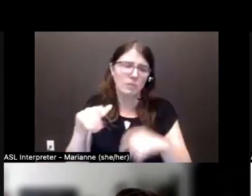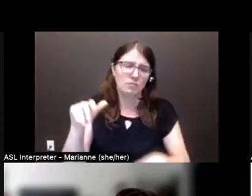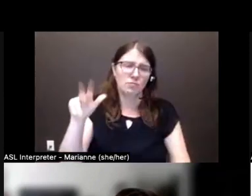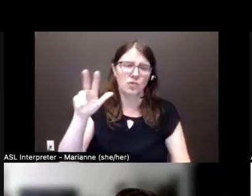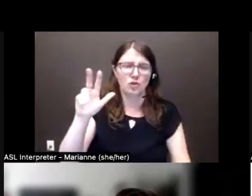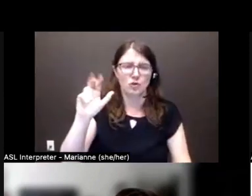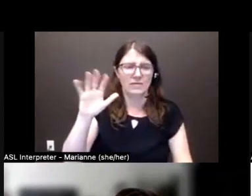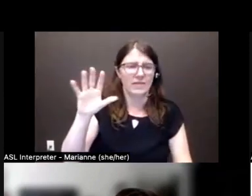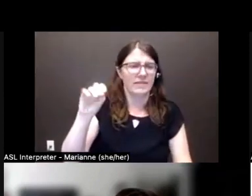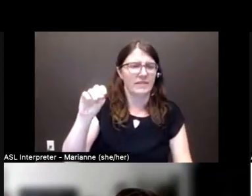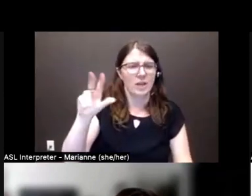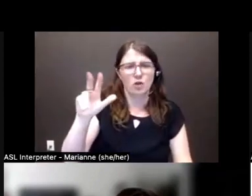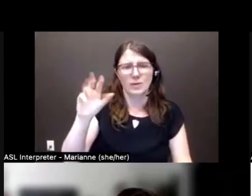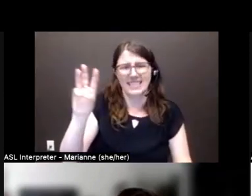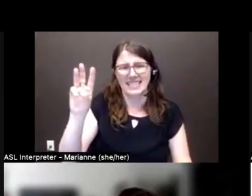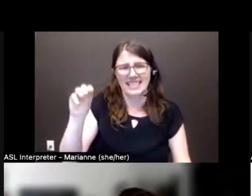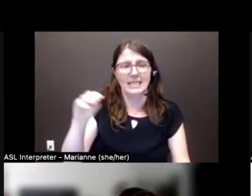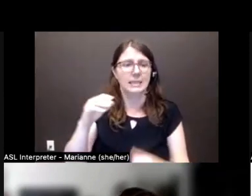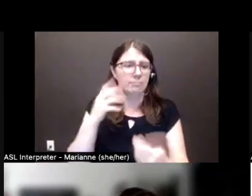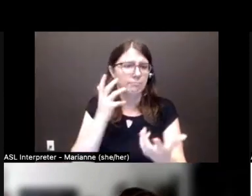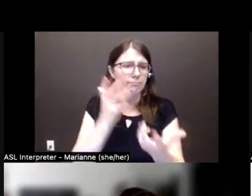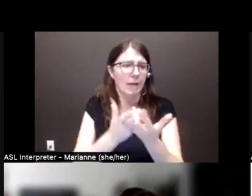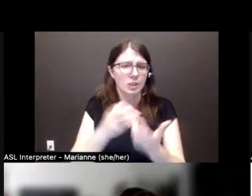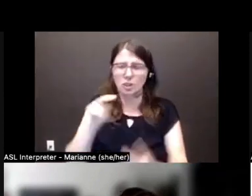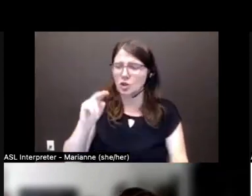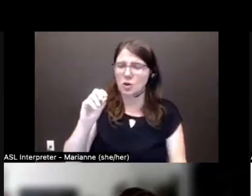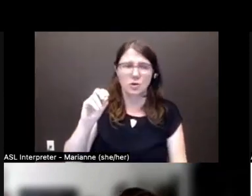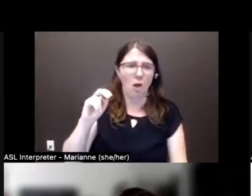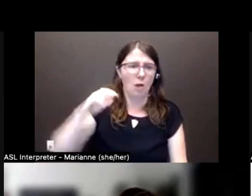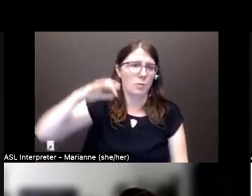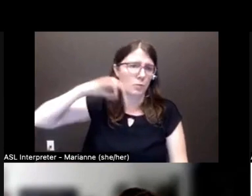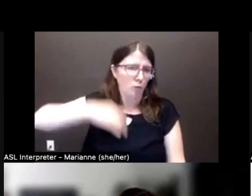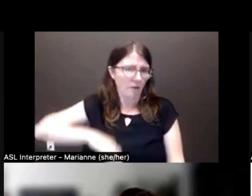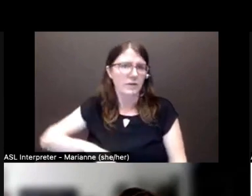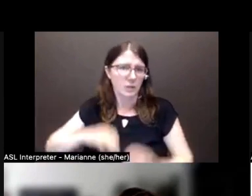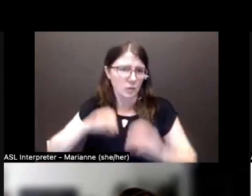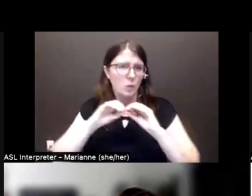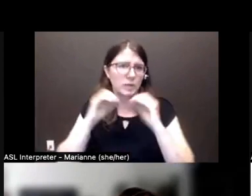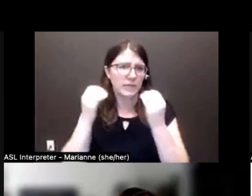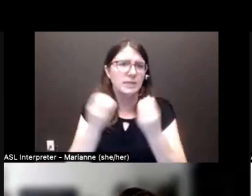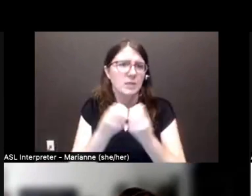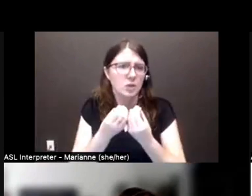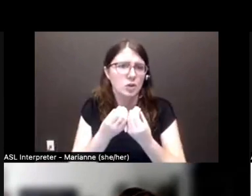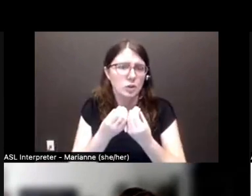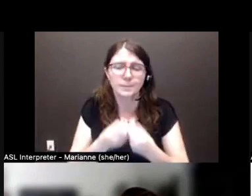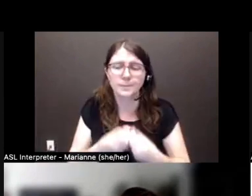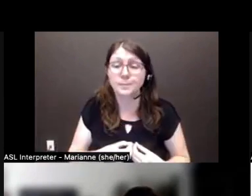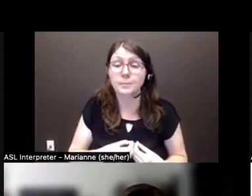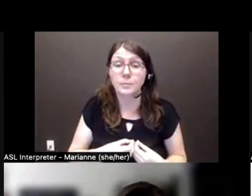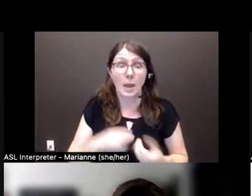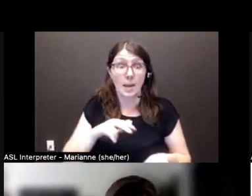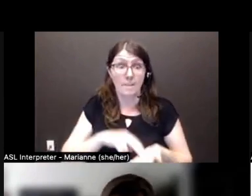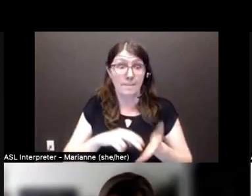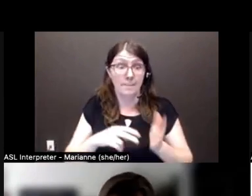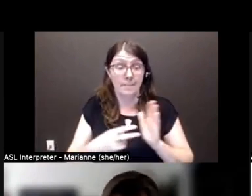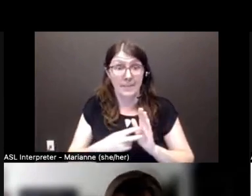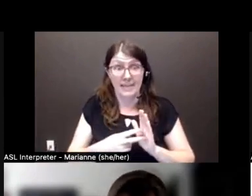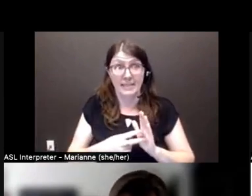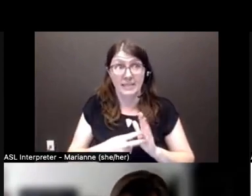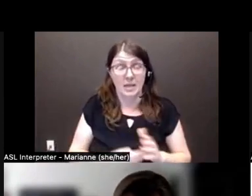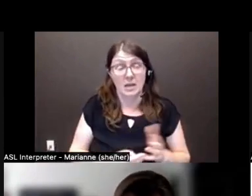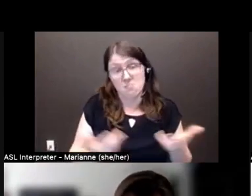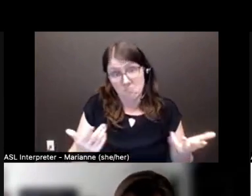360. So, and it's available, I think, for 2 devices at the same time.